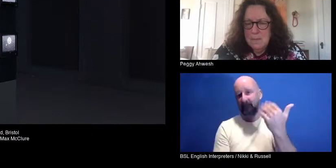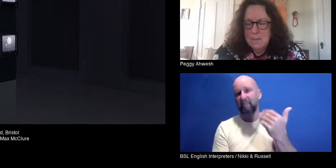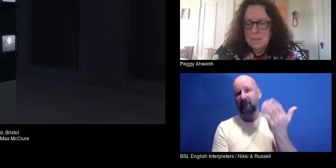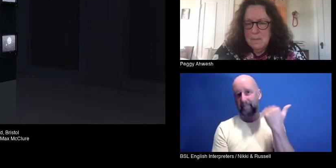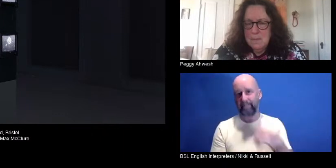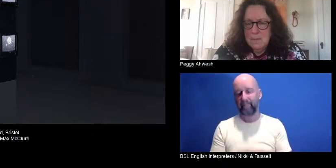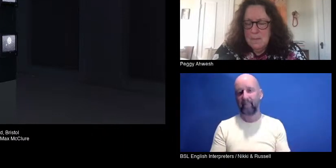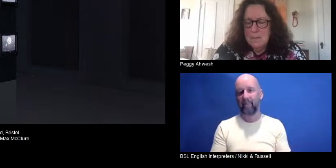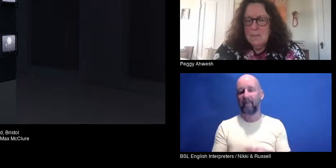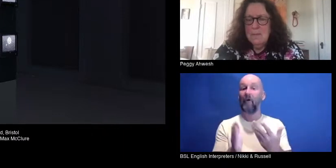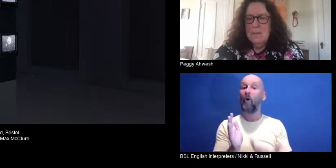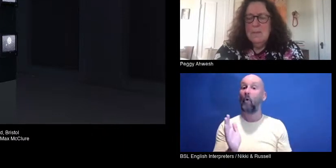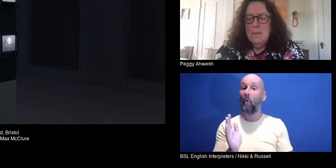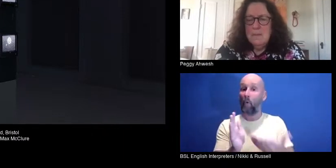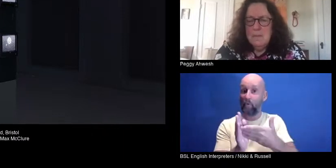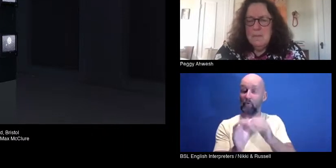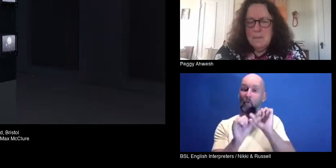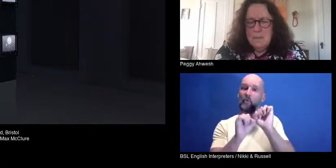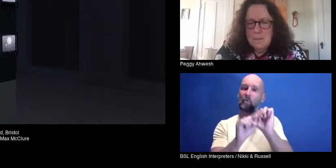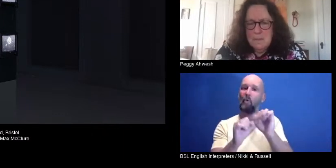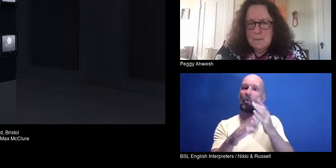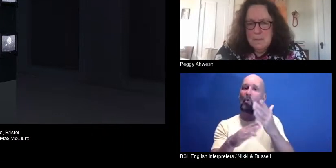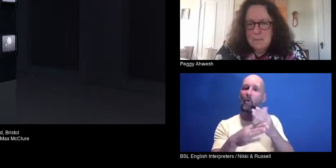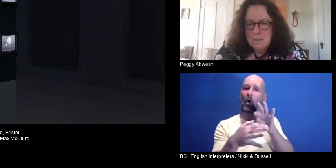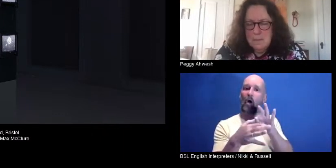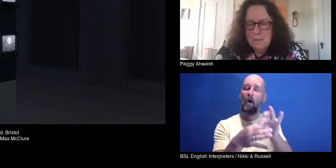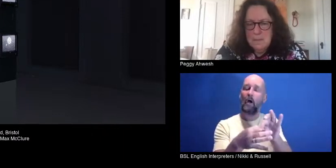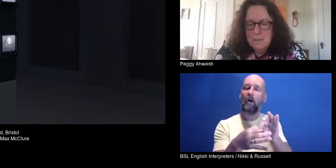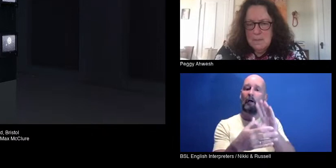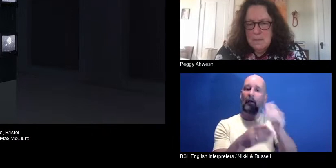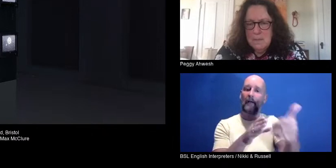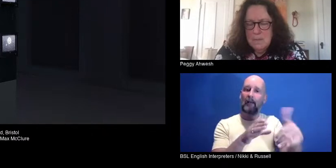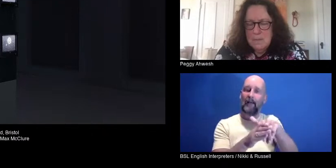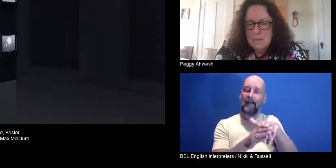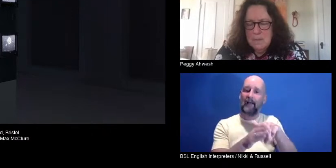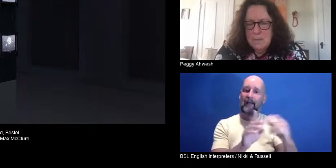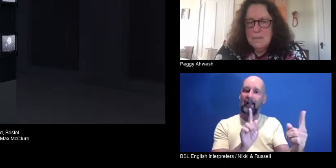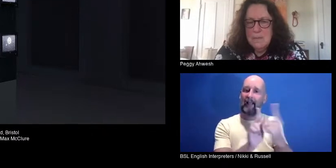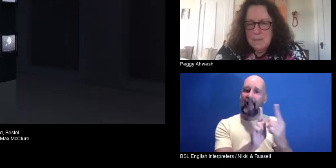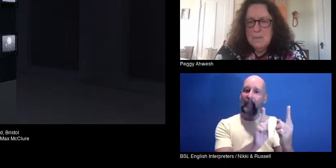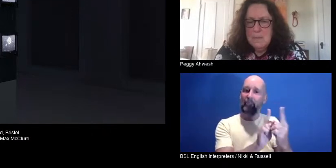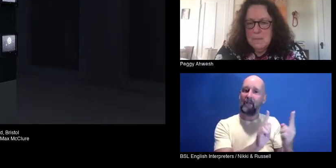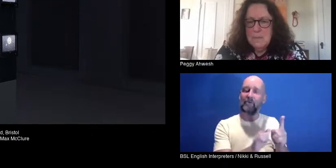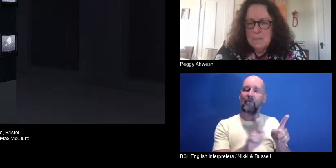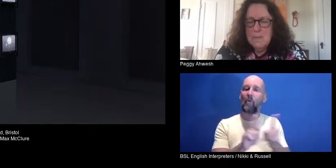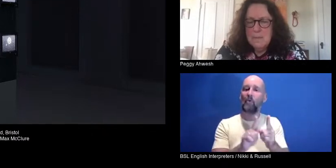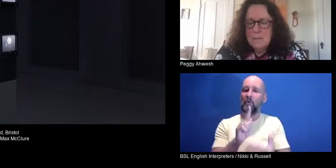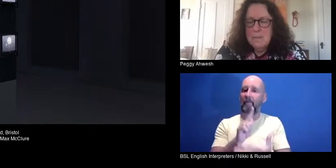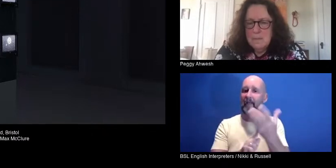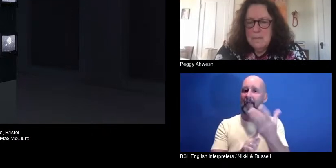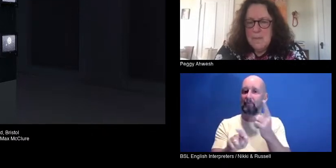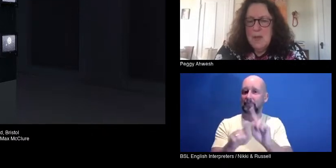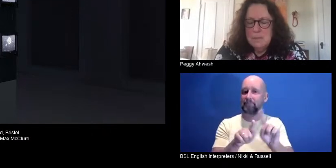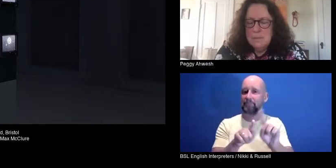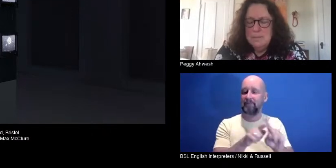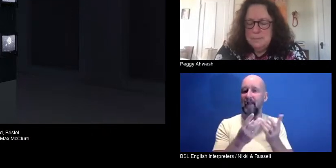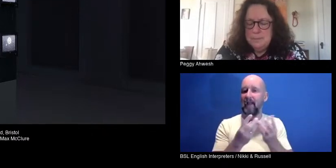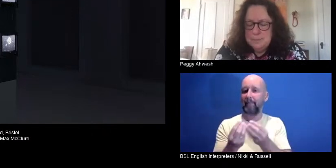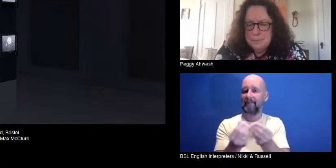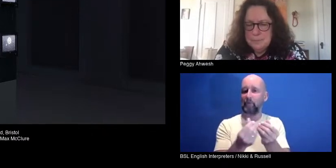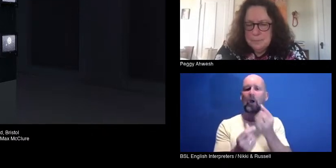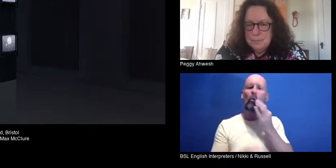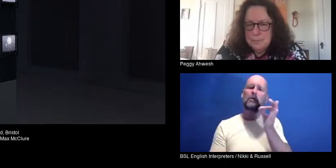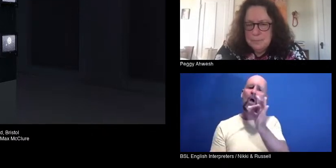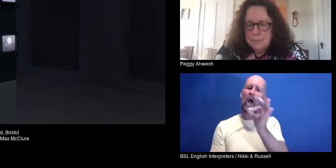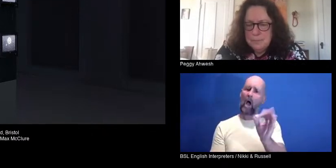we could say in your relationship to like collaboration and also found materials. And I wanted to ask